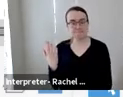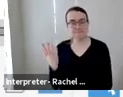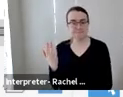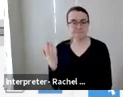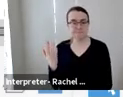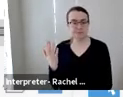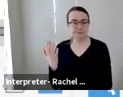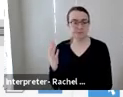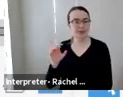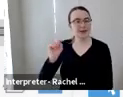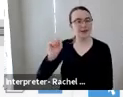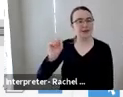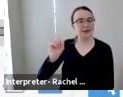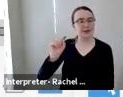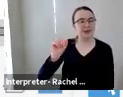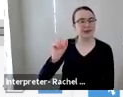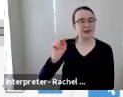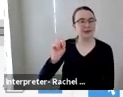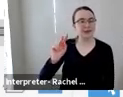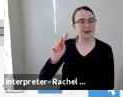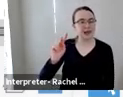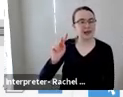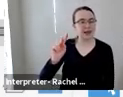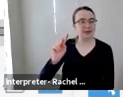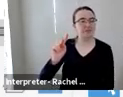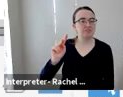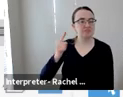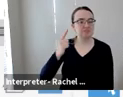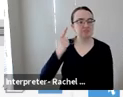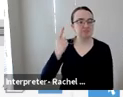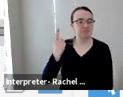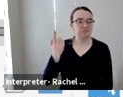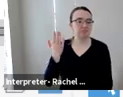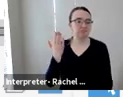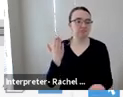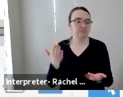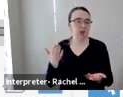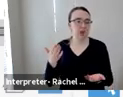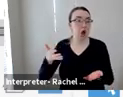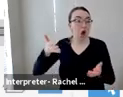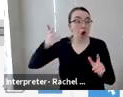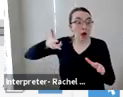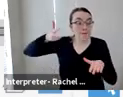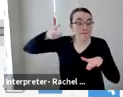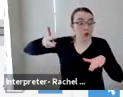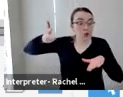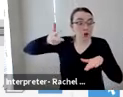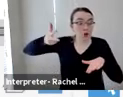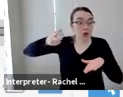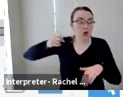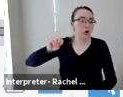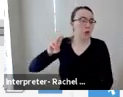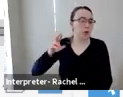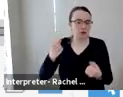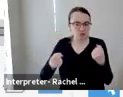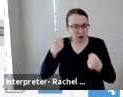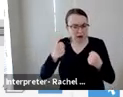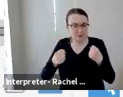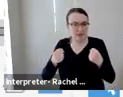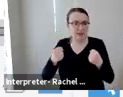I like to use a tank as my, whether it's a hover tank or a driving tank or whatever,